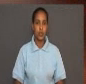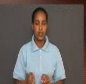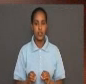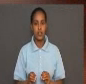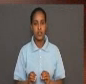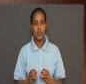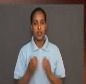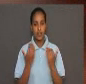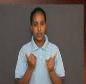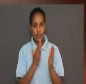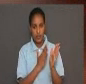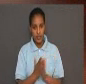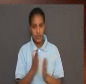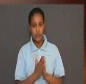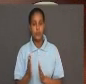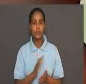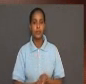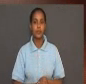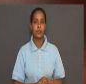Students, let's get ready.